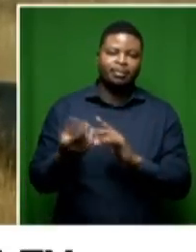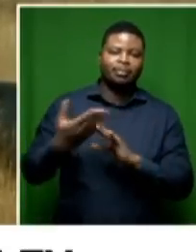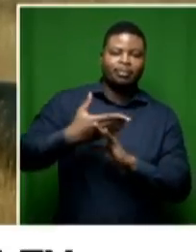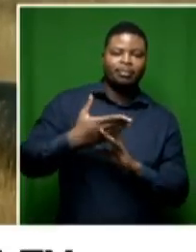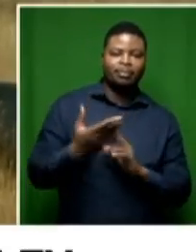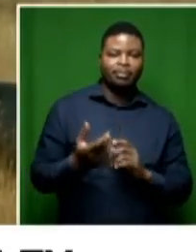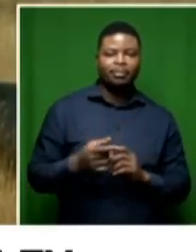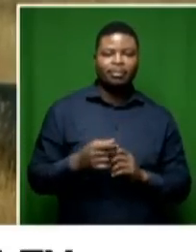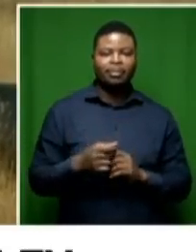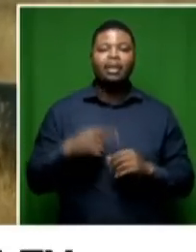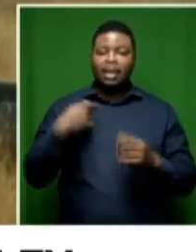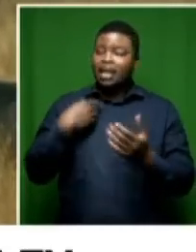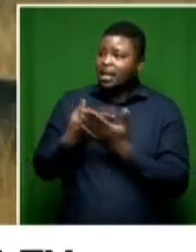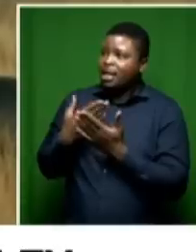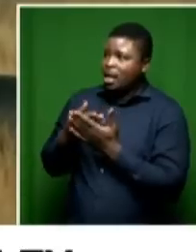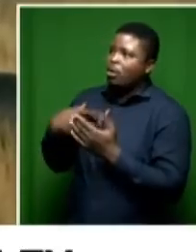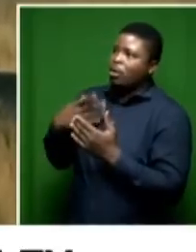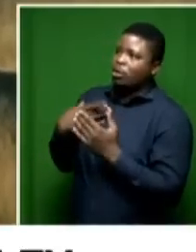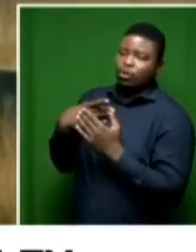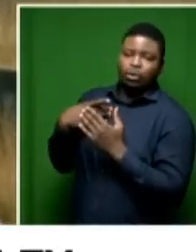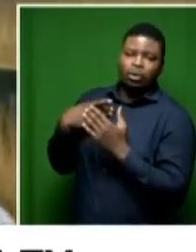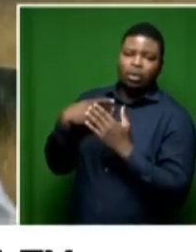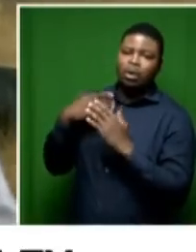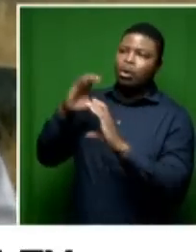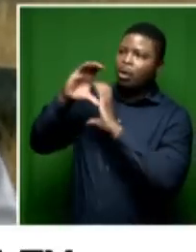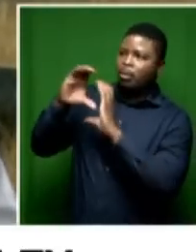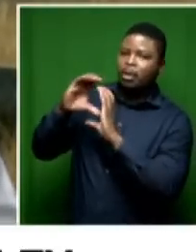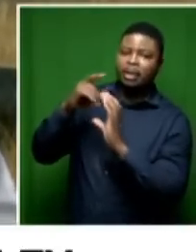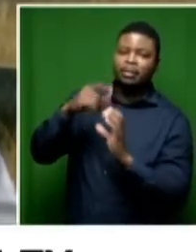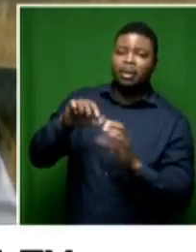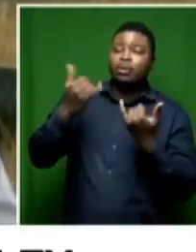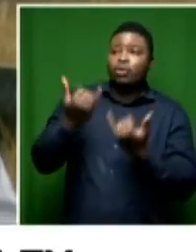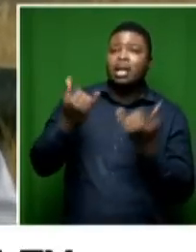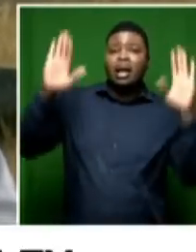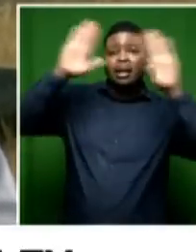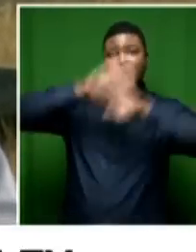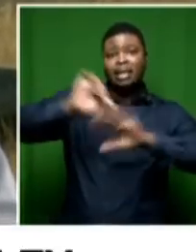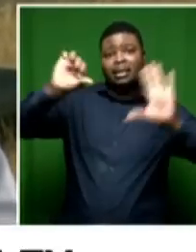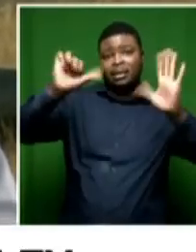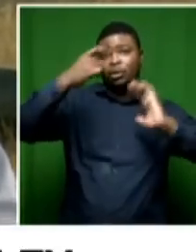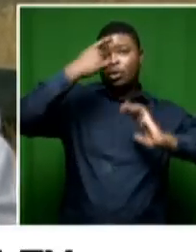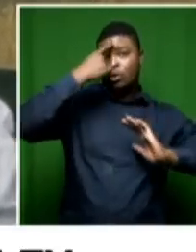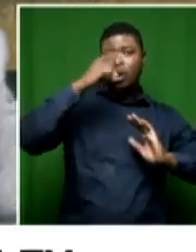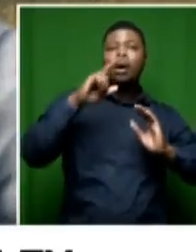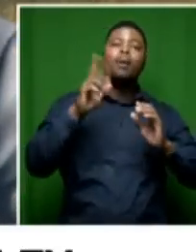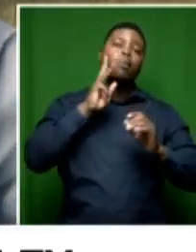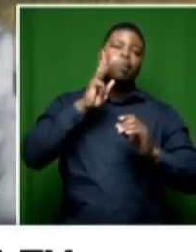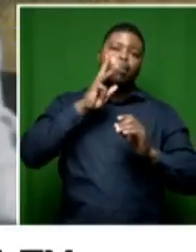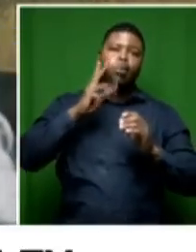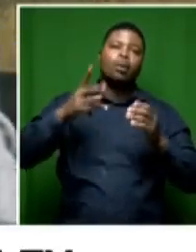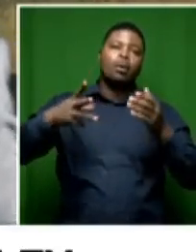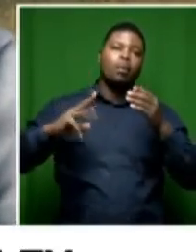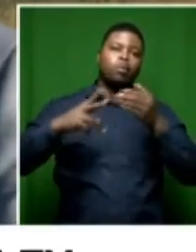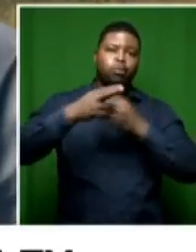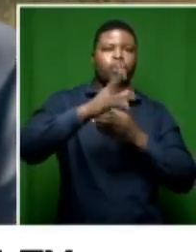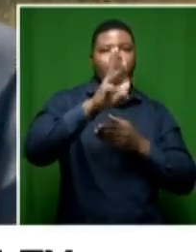Can I also communicate that we will be shutting down the water interruption at 6 p.m. tonight, this evening, and residents are